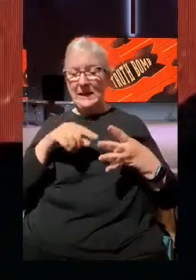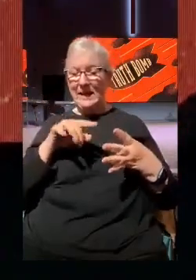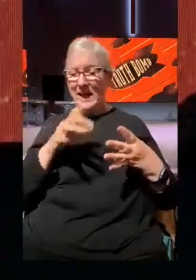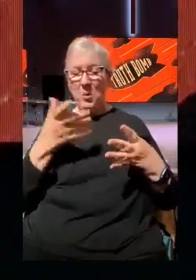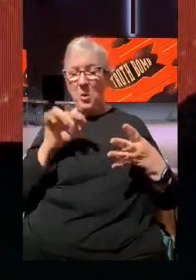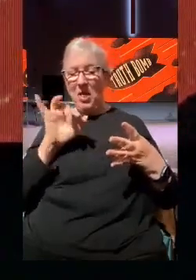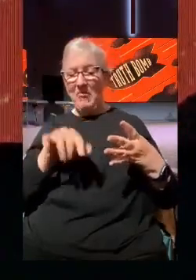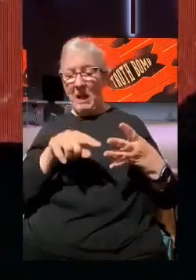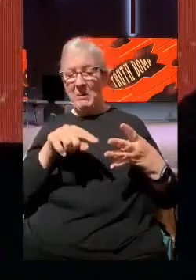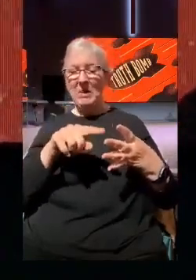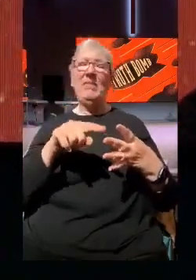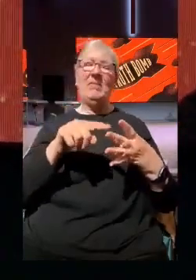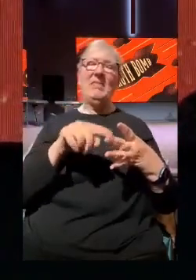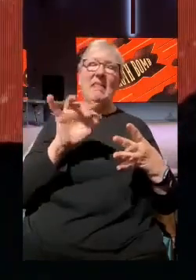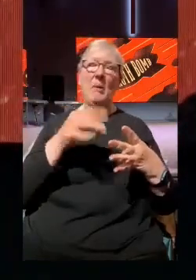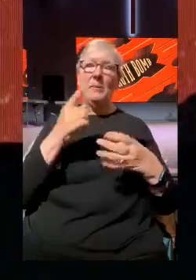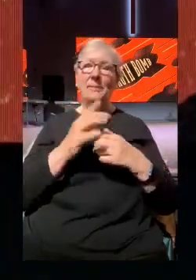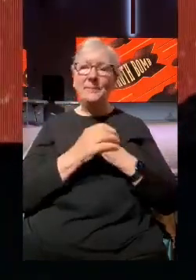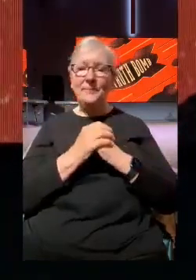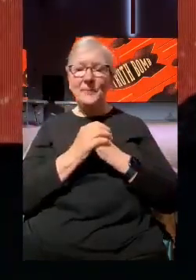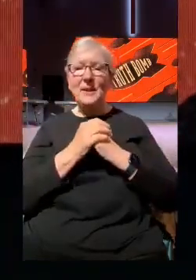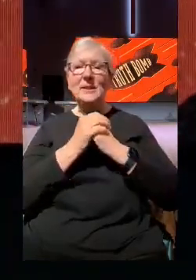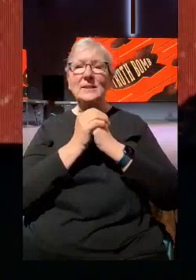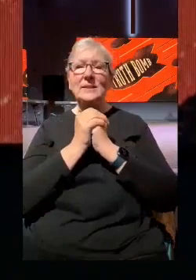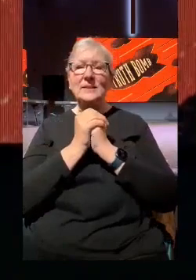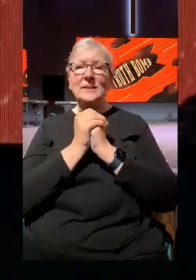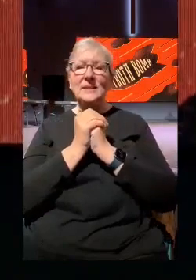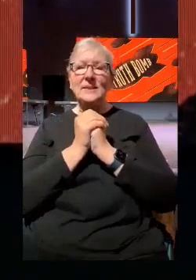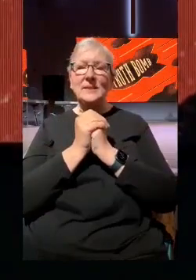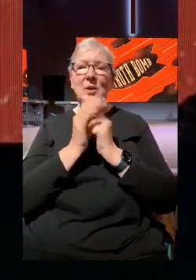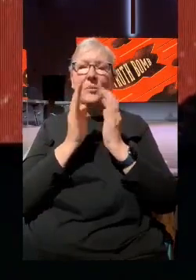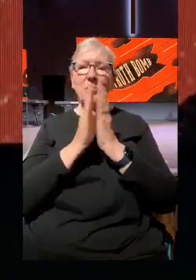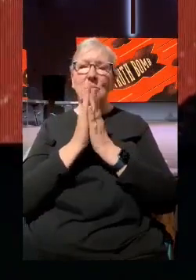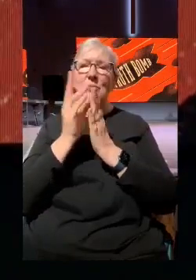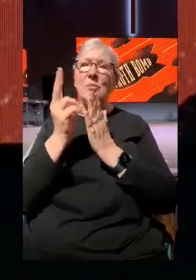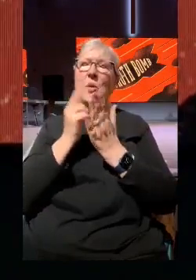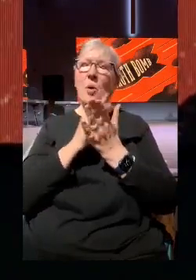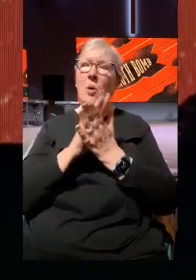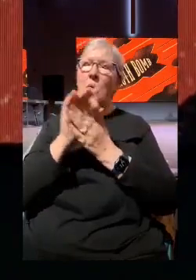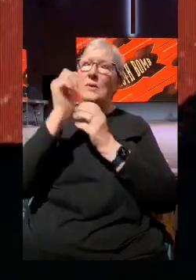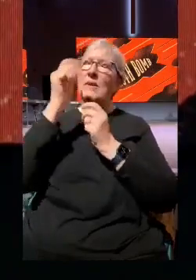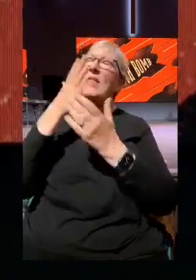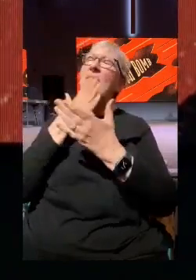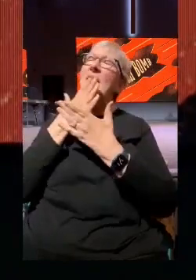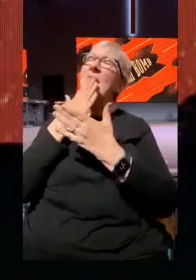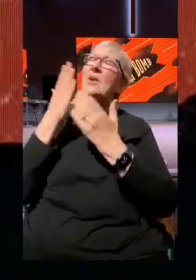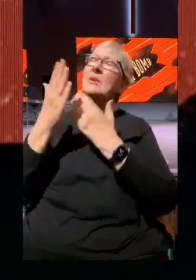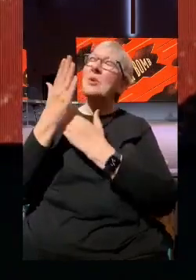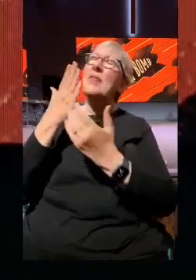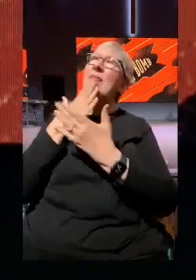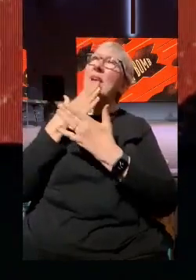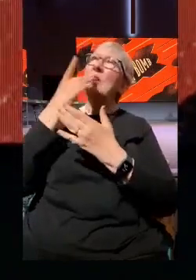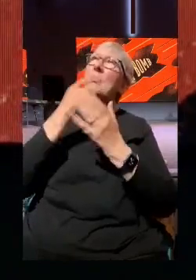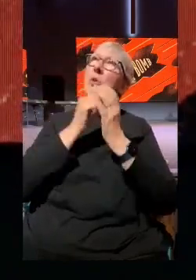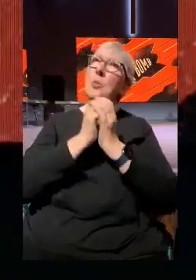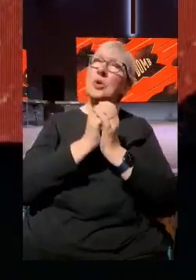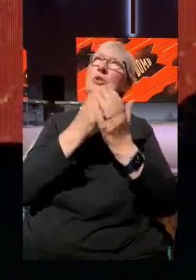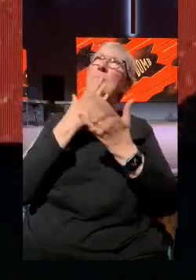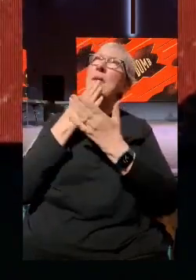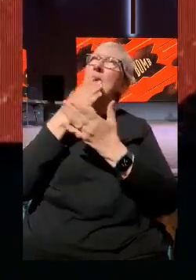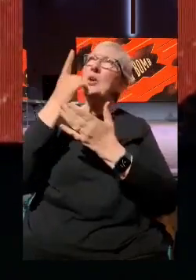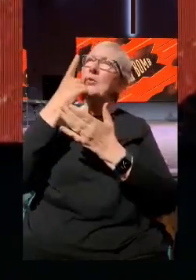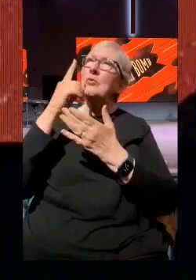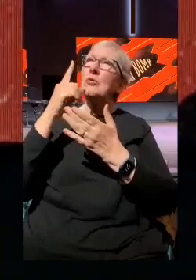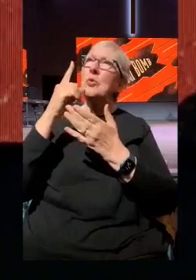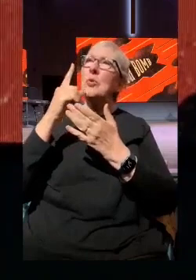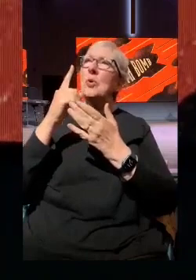minute, but let's pray. Holy Father, I just thank you for this morning so far. I thank you for the worship this morning. I thank you for those songs, the